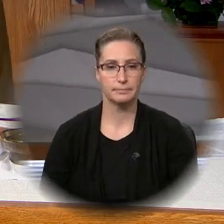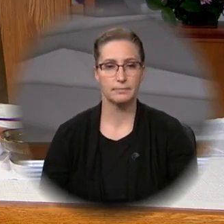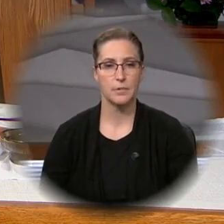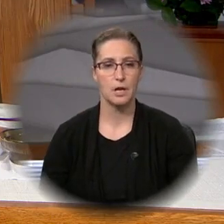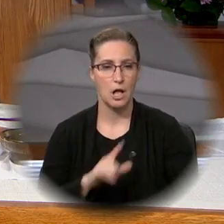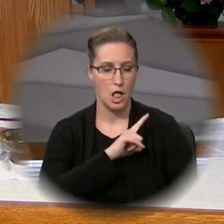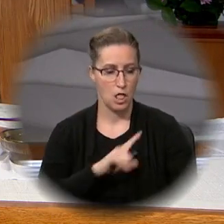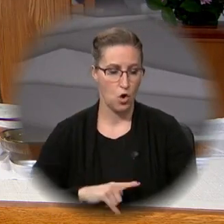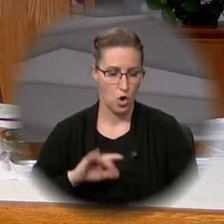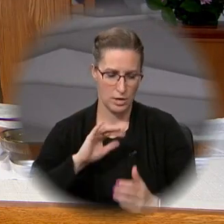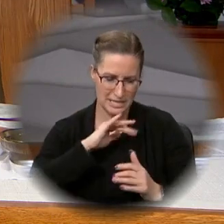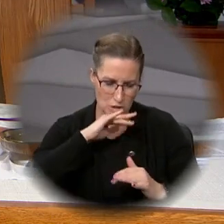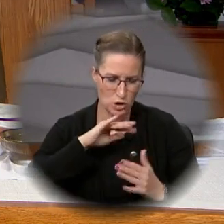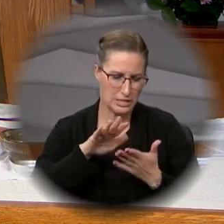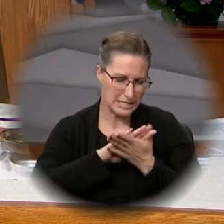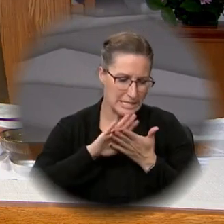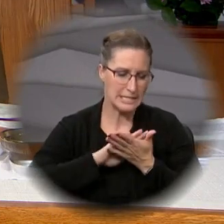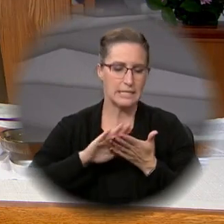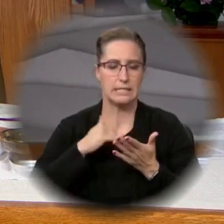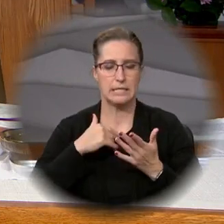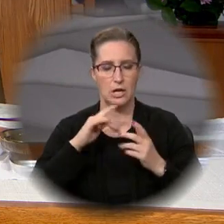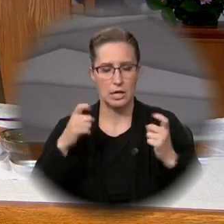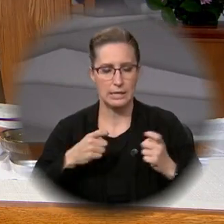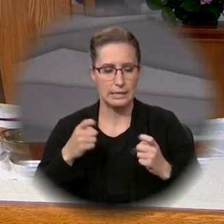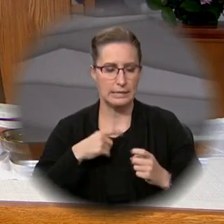Lord, wash my iniquity, cleanse me of my sin.